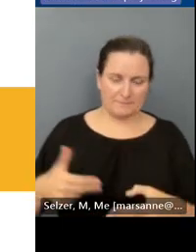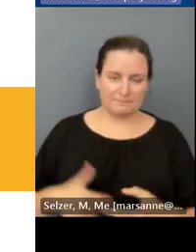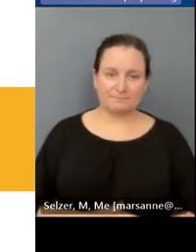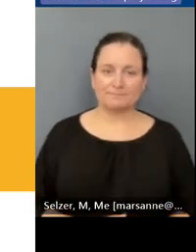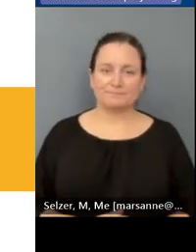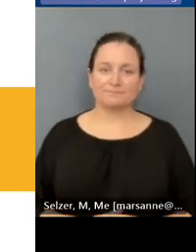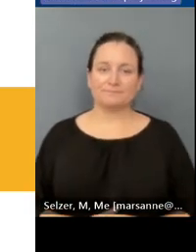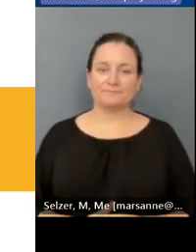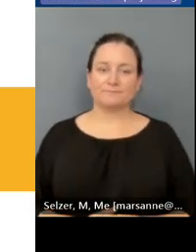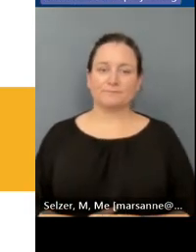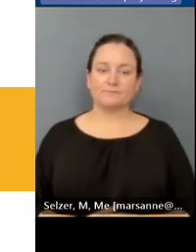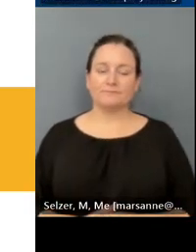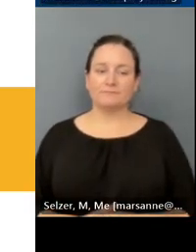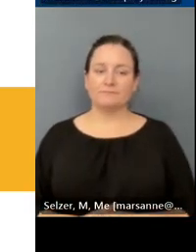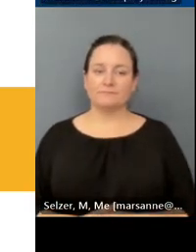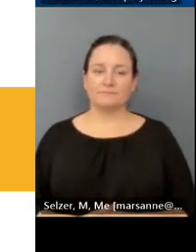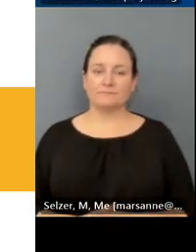So picture this